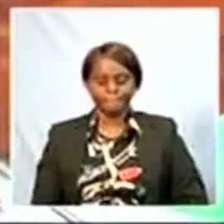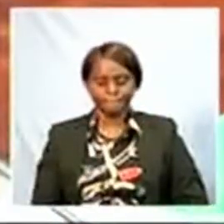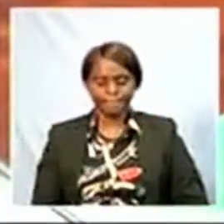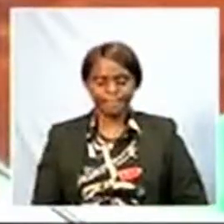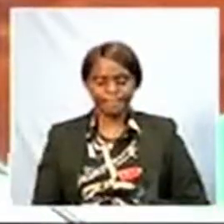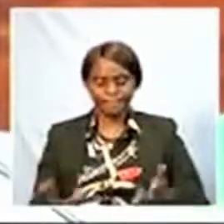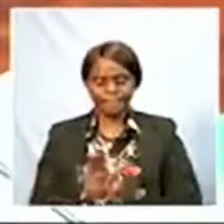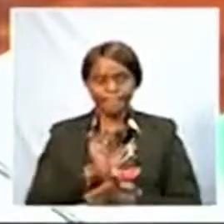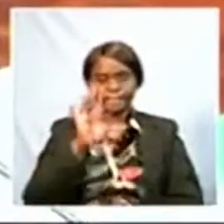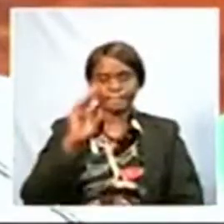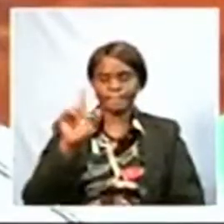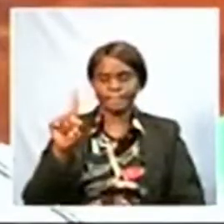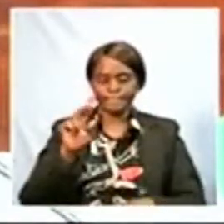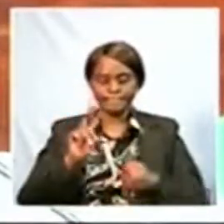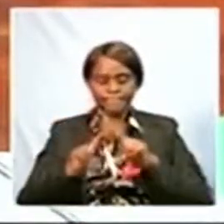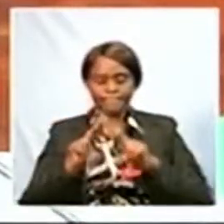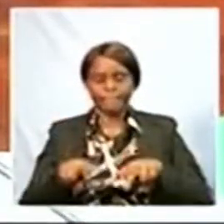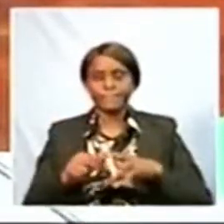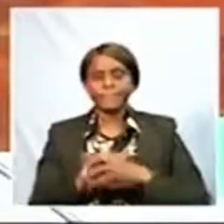Page 71, Chair.